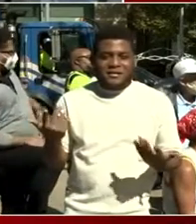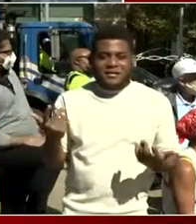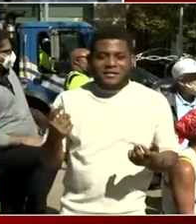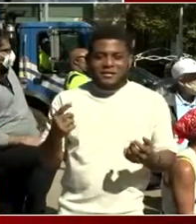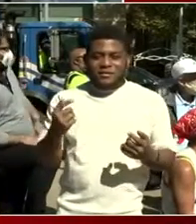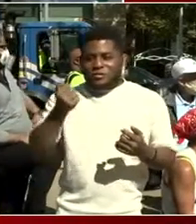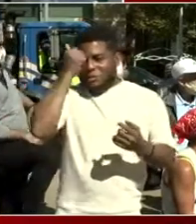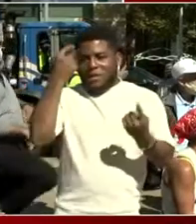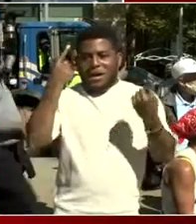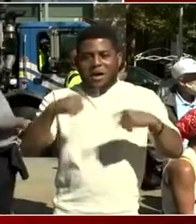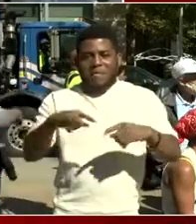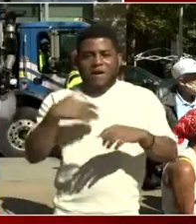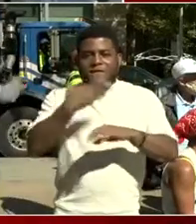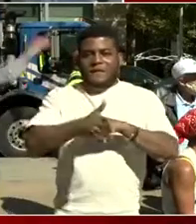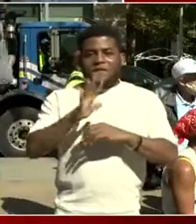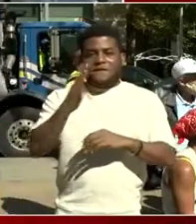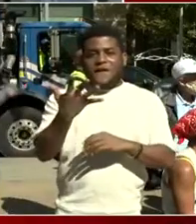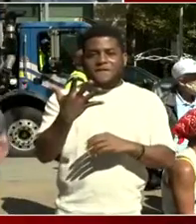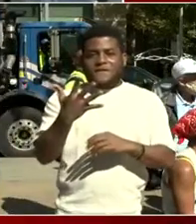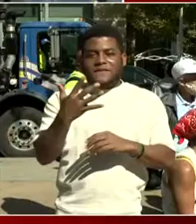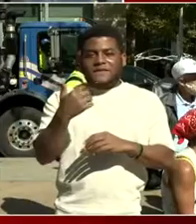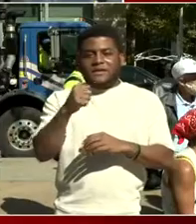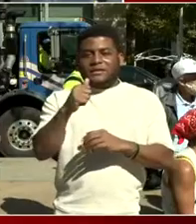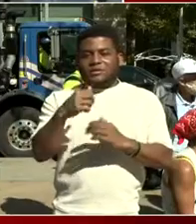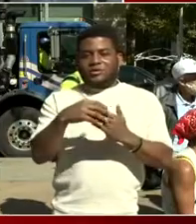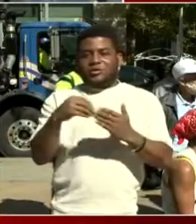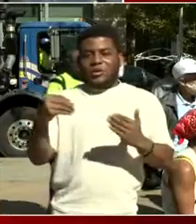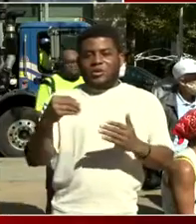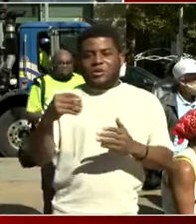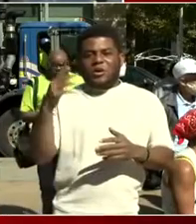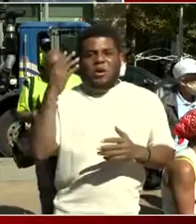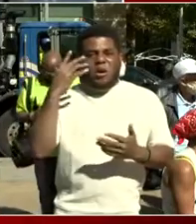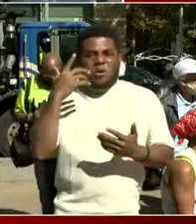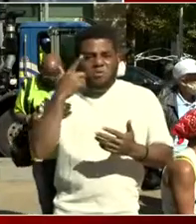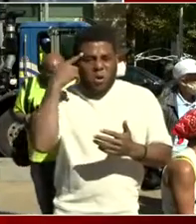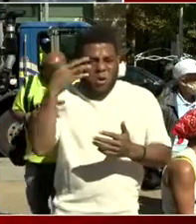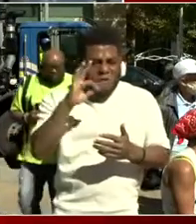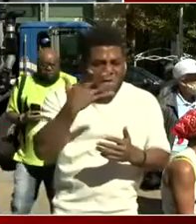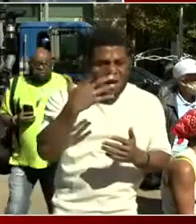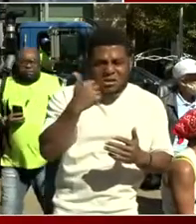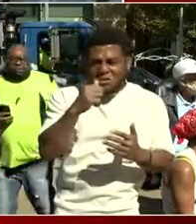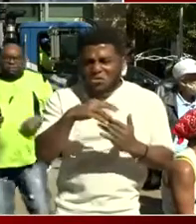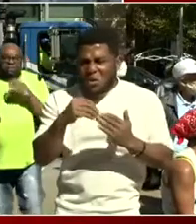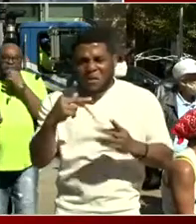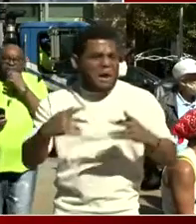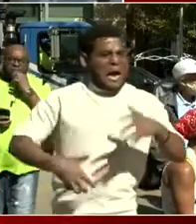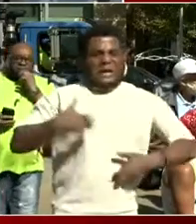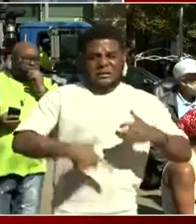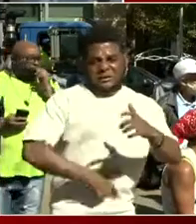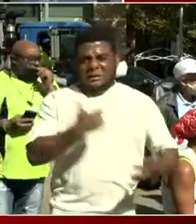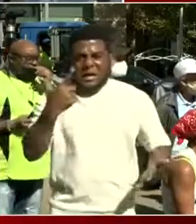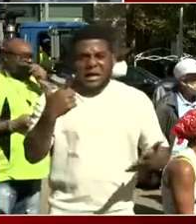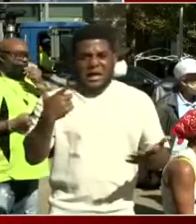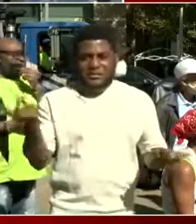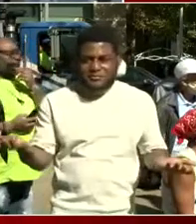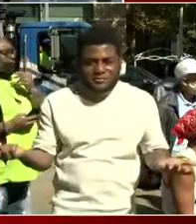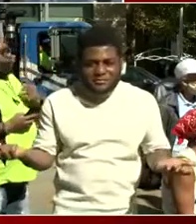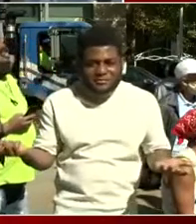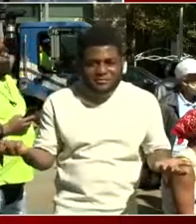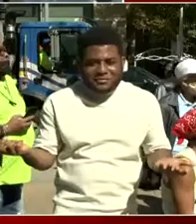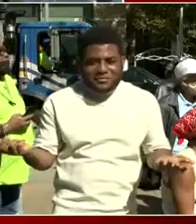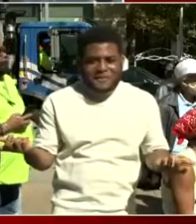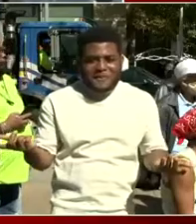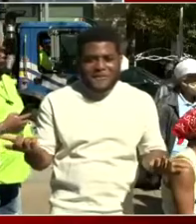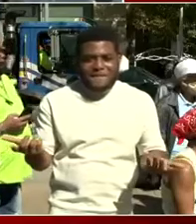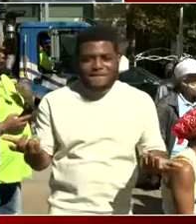simple disputes are being resolved with the use of a firearm. So we're seeing a lot of that, and that's across the country. All those things really